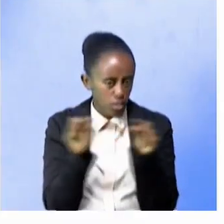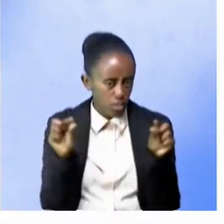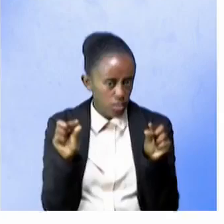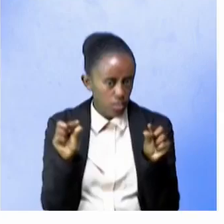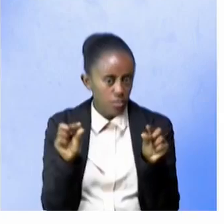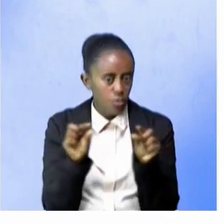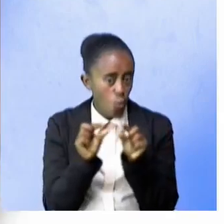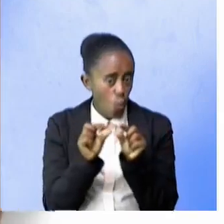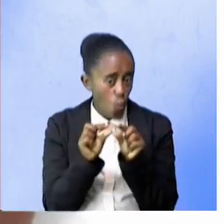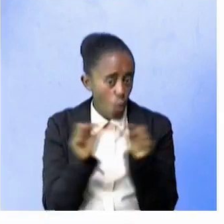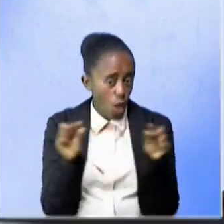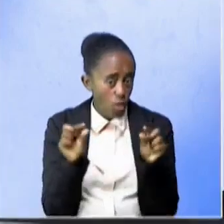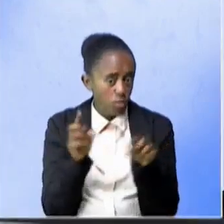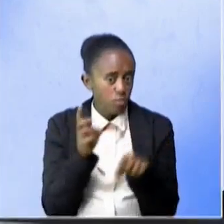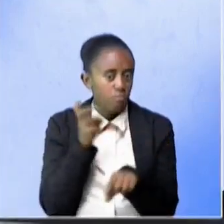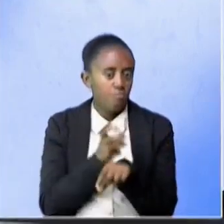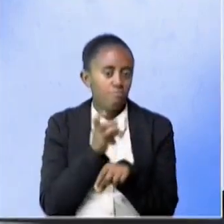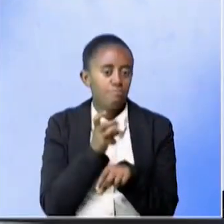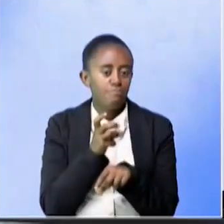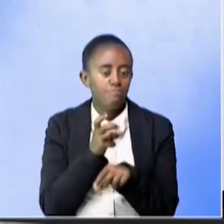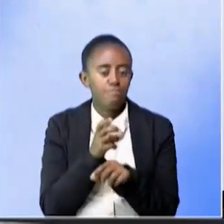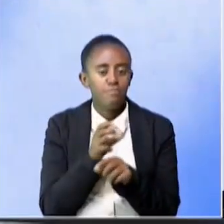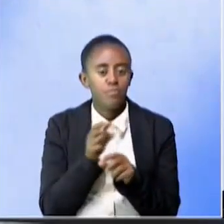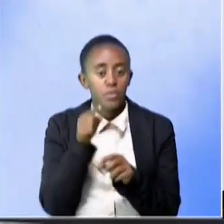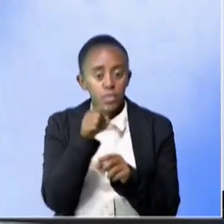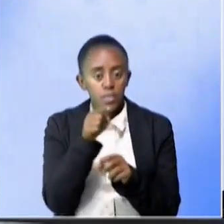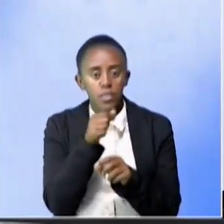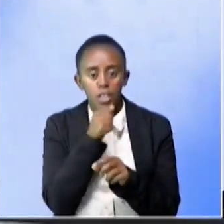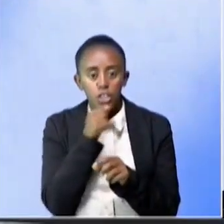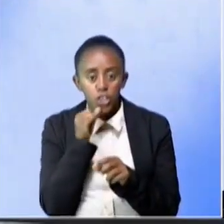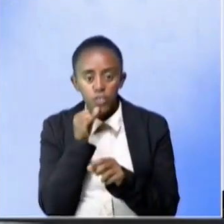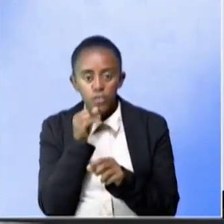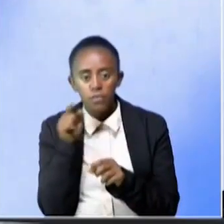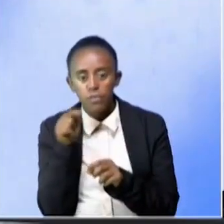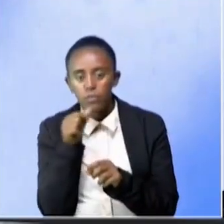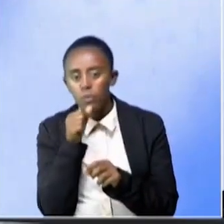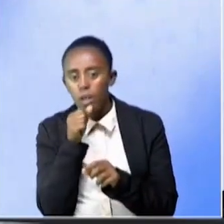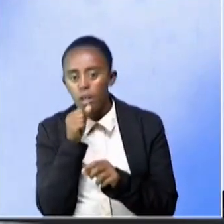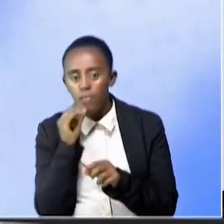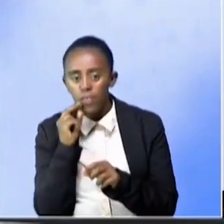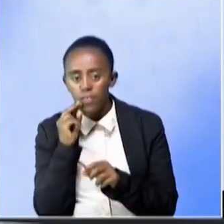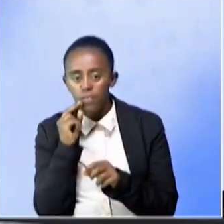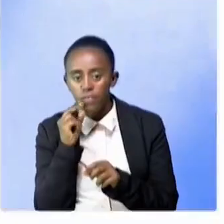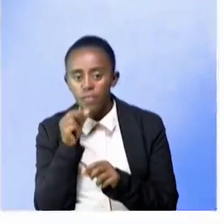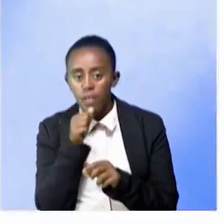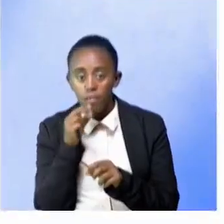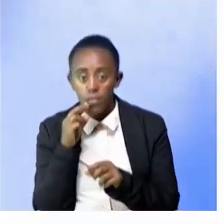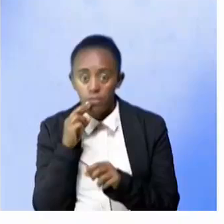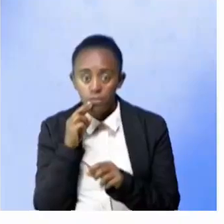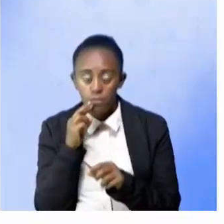Here is an adjective. Here is an adverb. Okay.